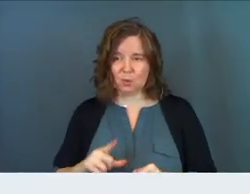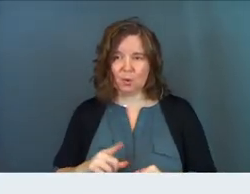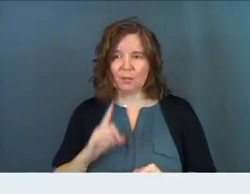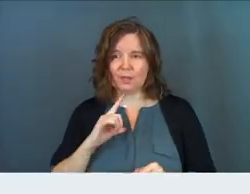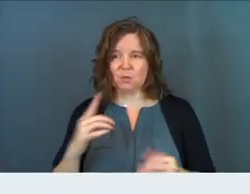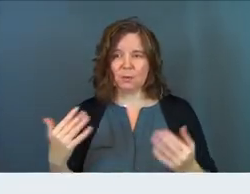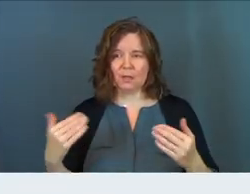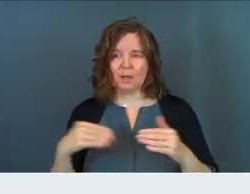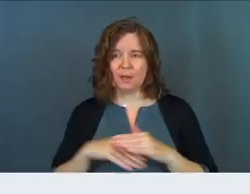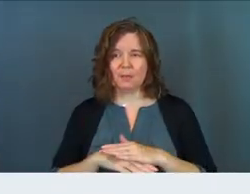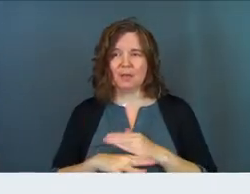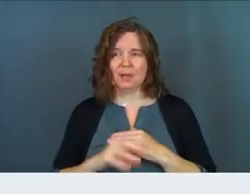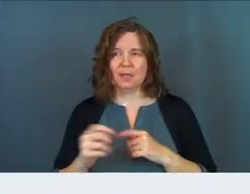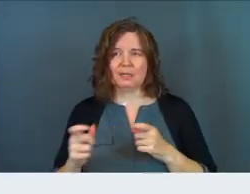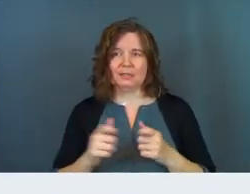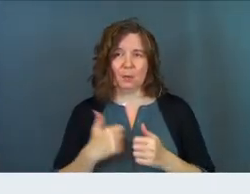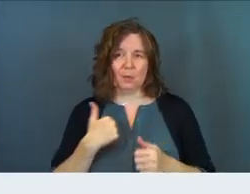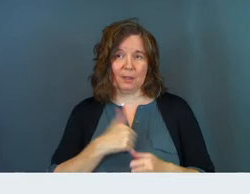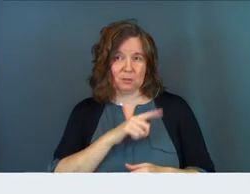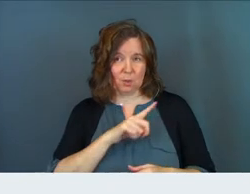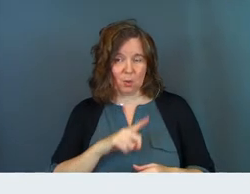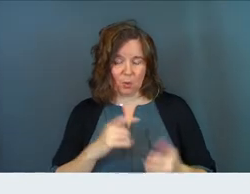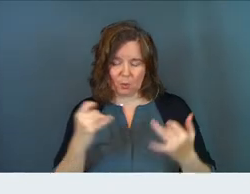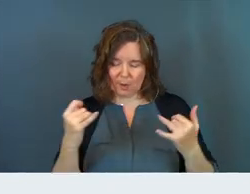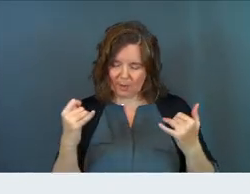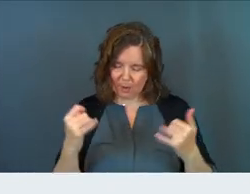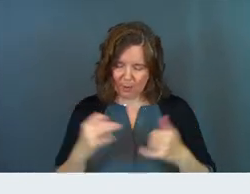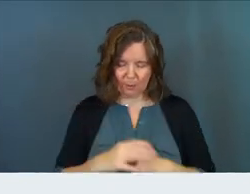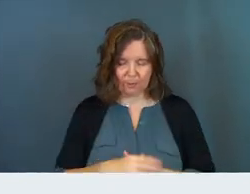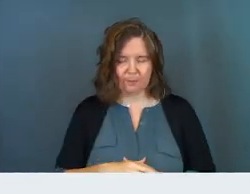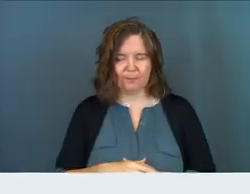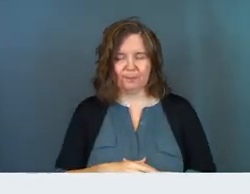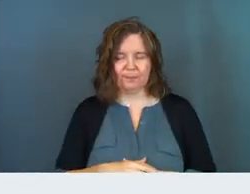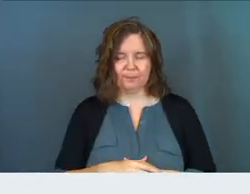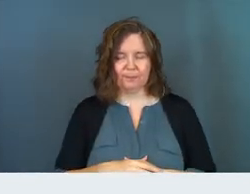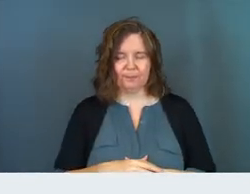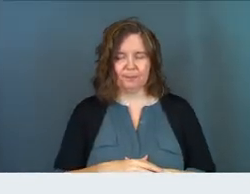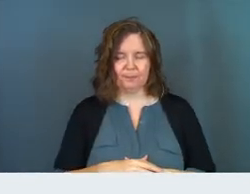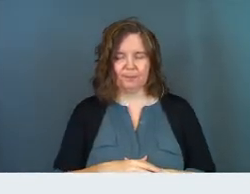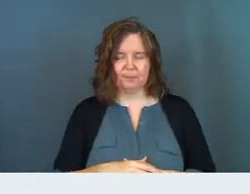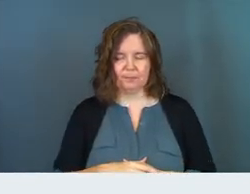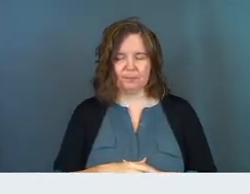that you would just come and deal with us, Lord, right now.